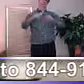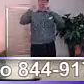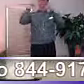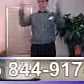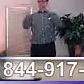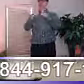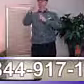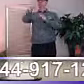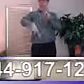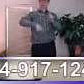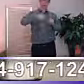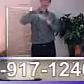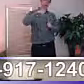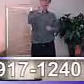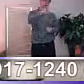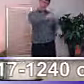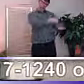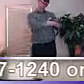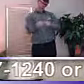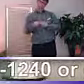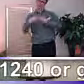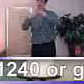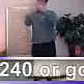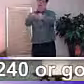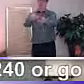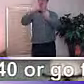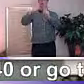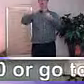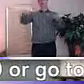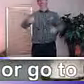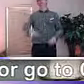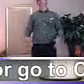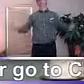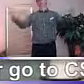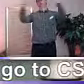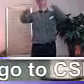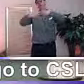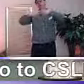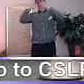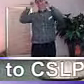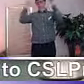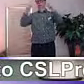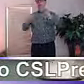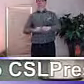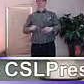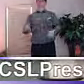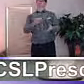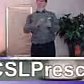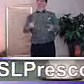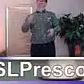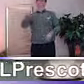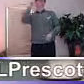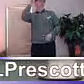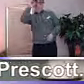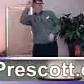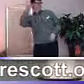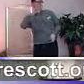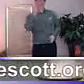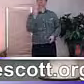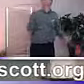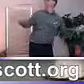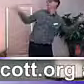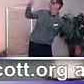is how you can donate, either on our website or either by texting the information. And for those of you